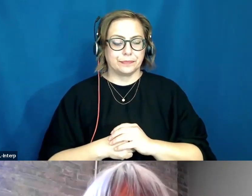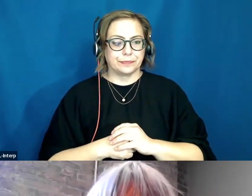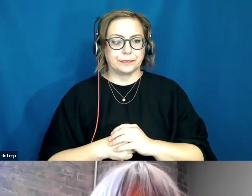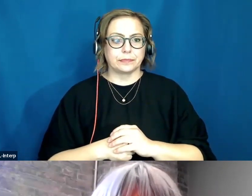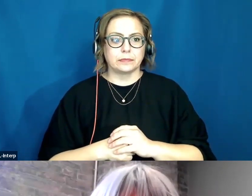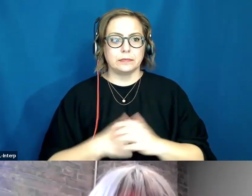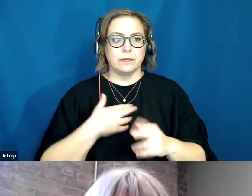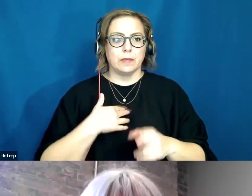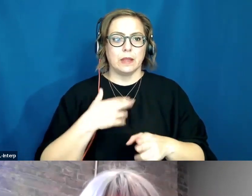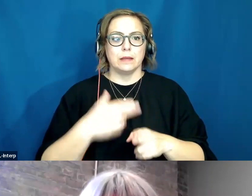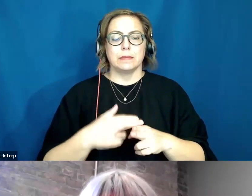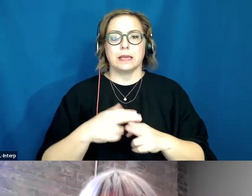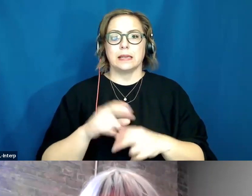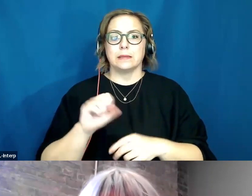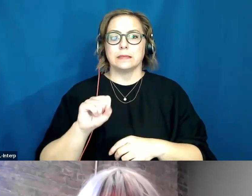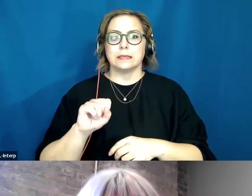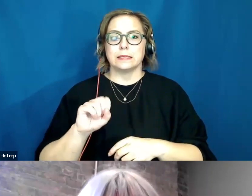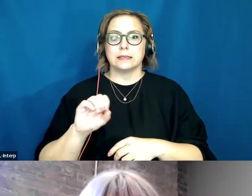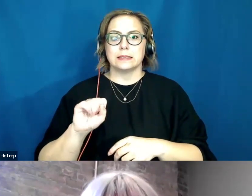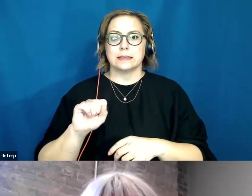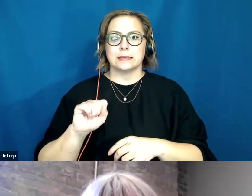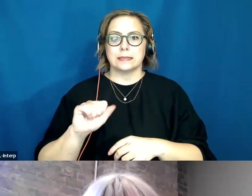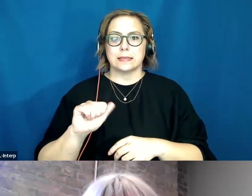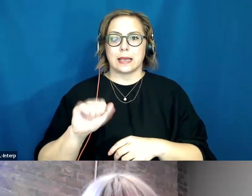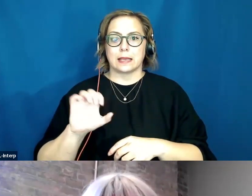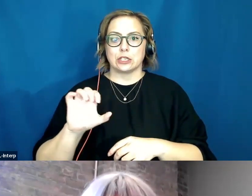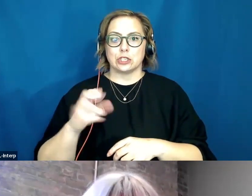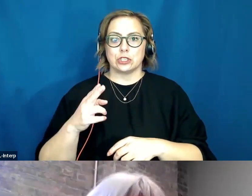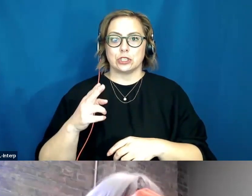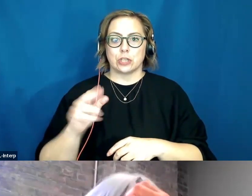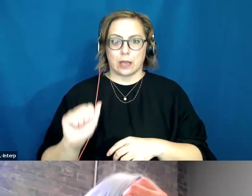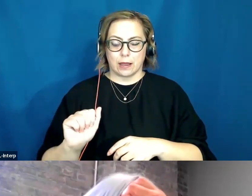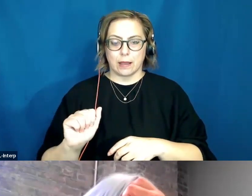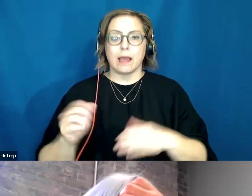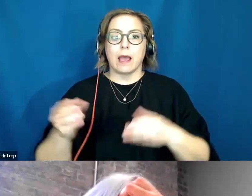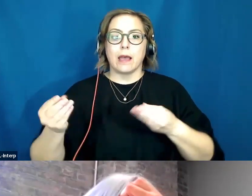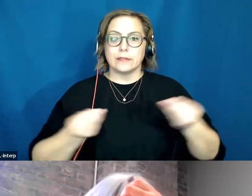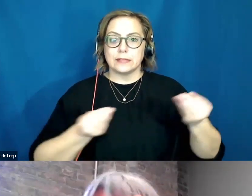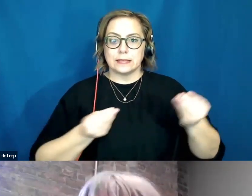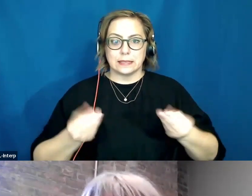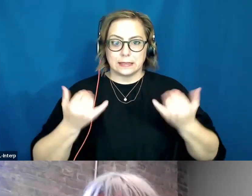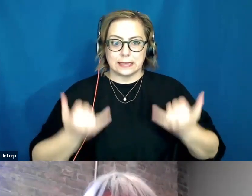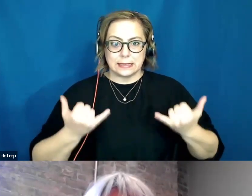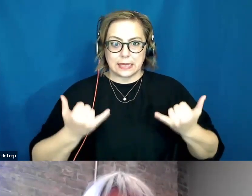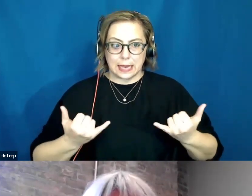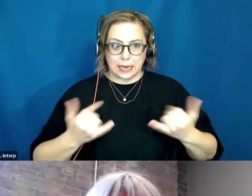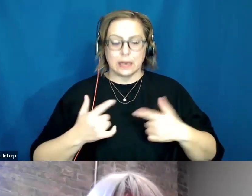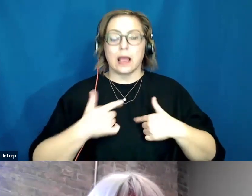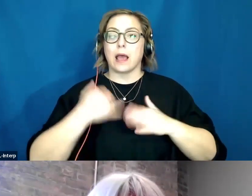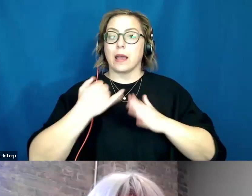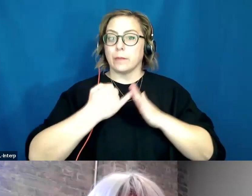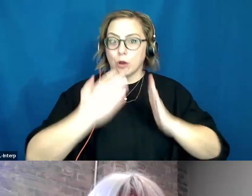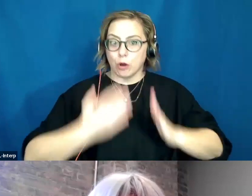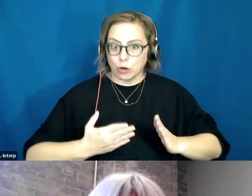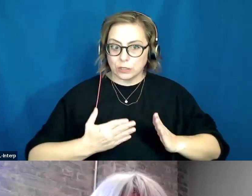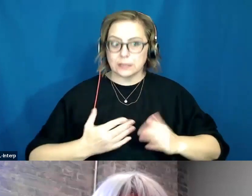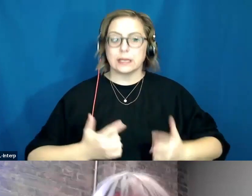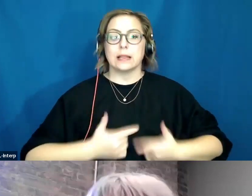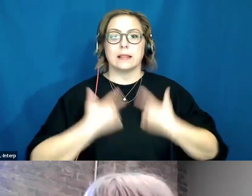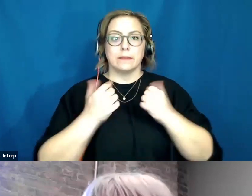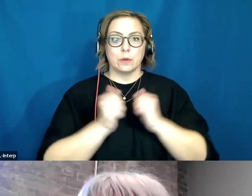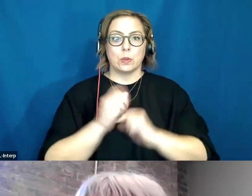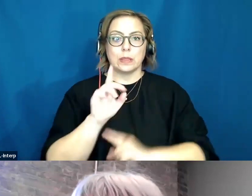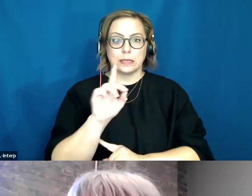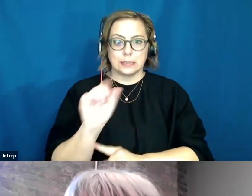name is Sasha Koplo. I'm going to be facilitating today, and I'm a practicing artist living with a